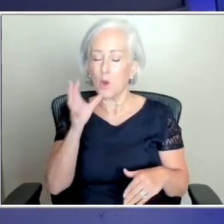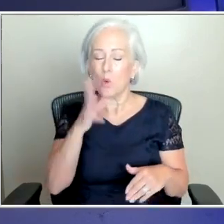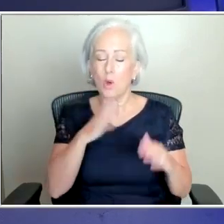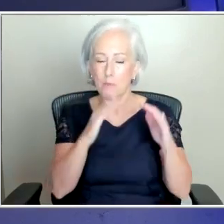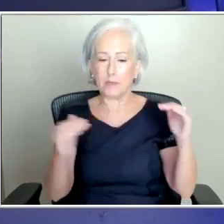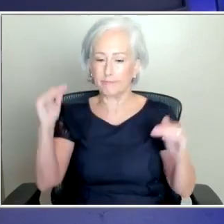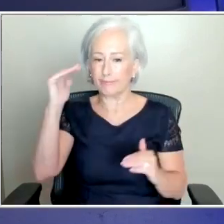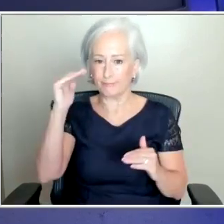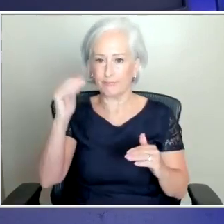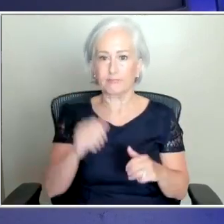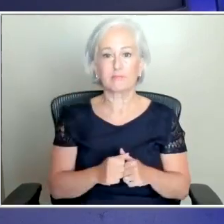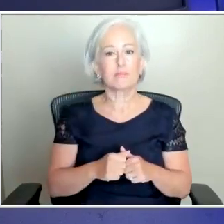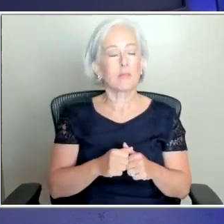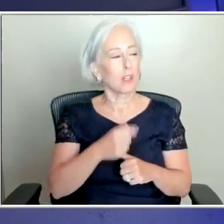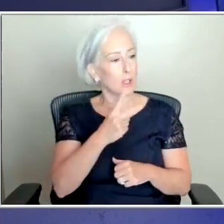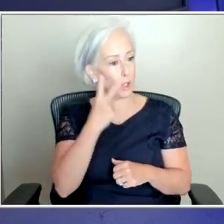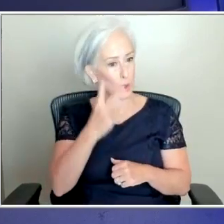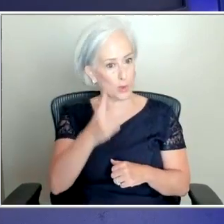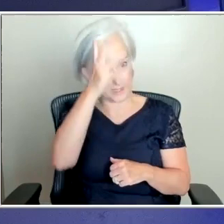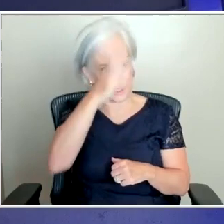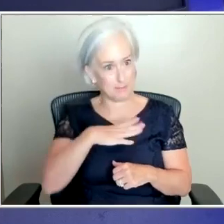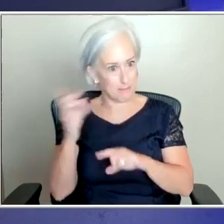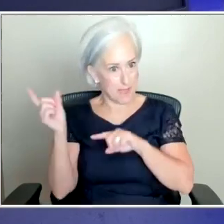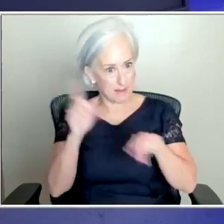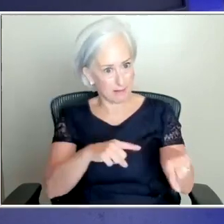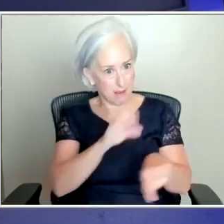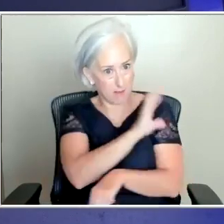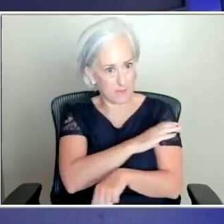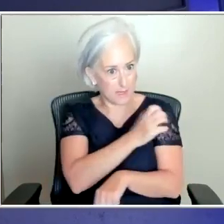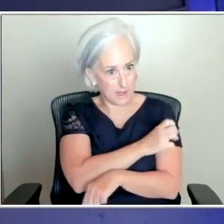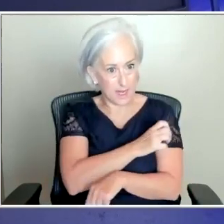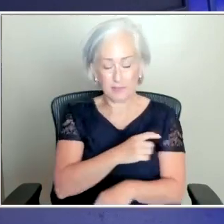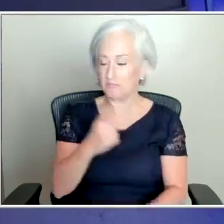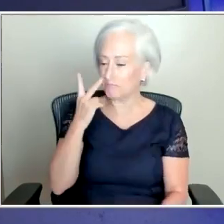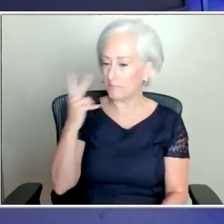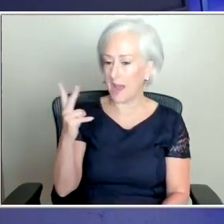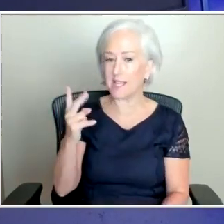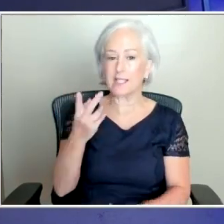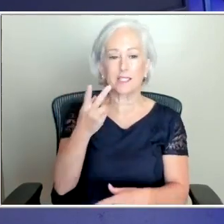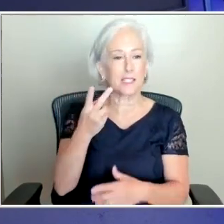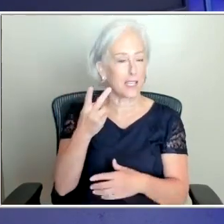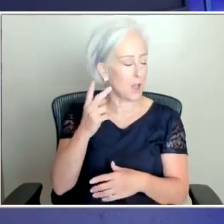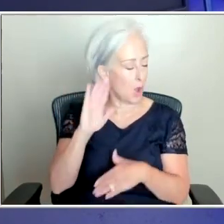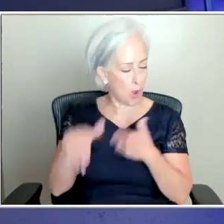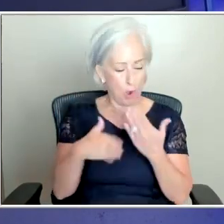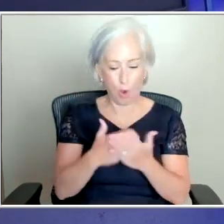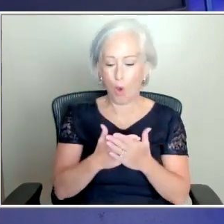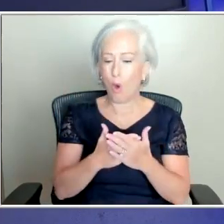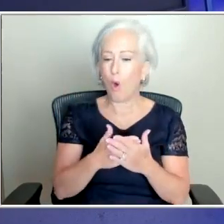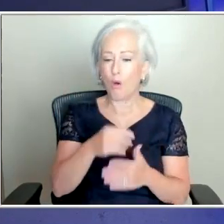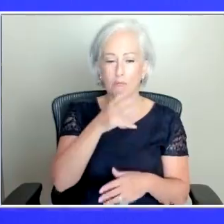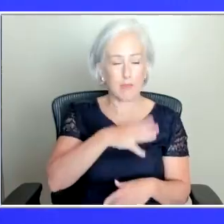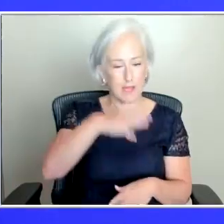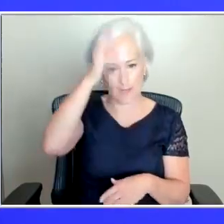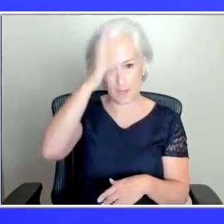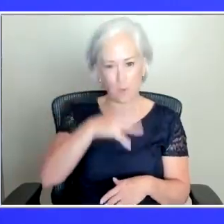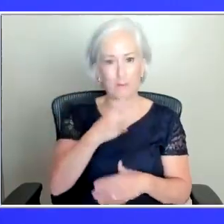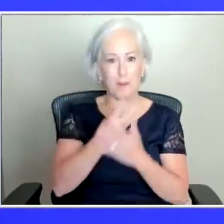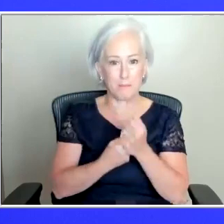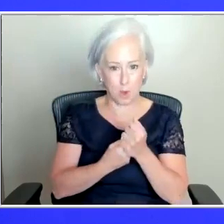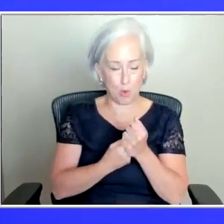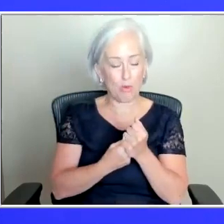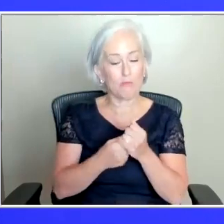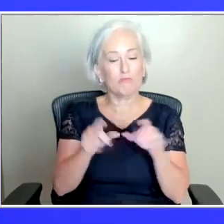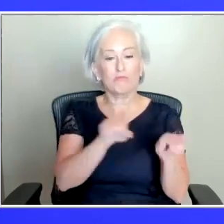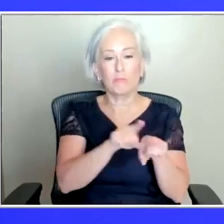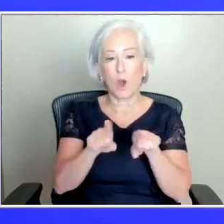see men in the clinic, or is it just mainly women? I actually see all genders. So I work also with the transgender